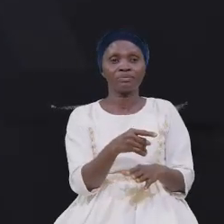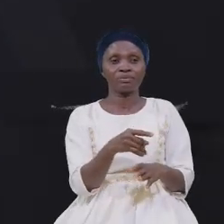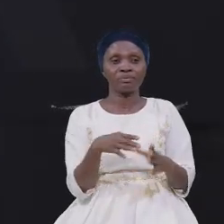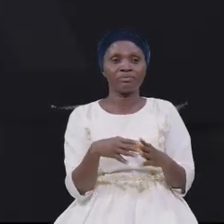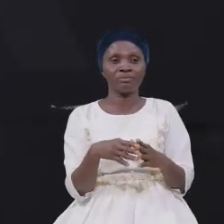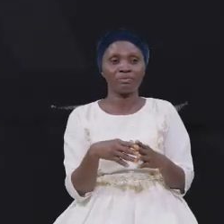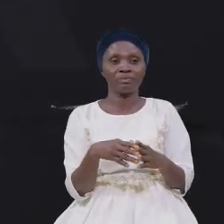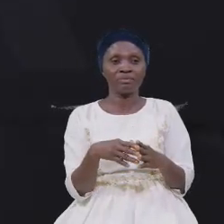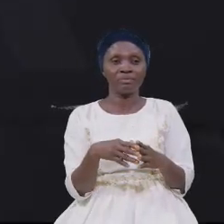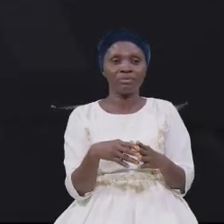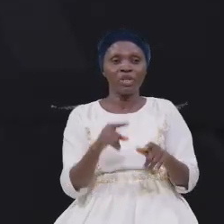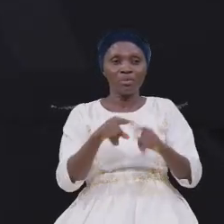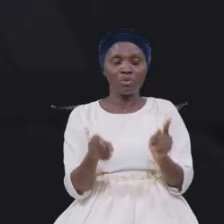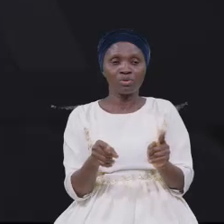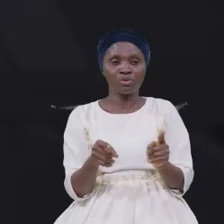thee,